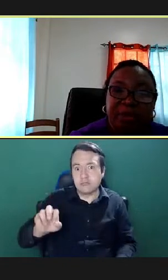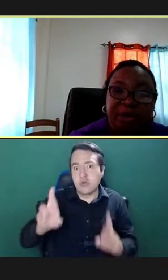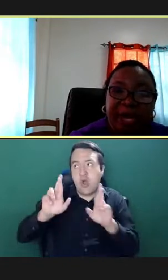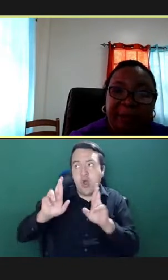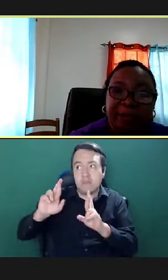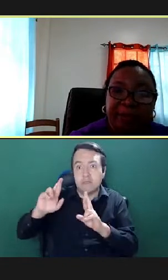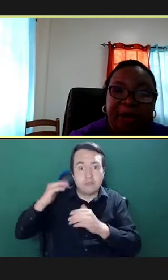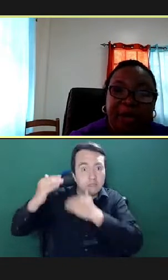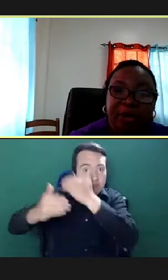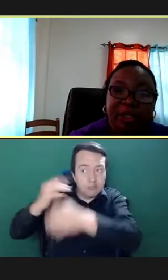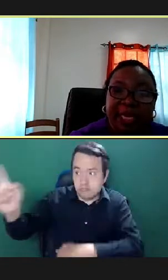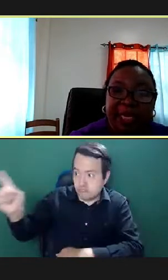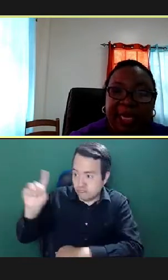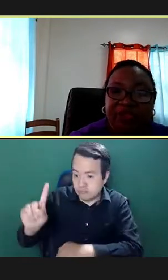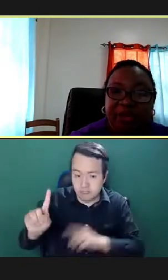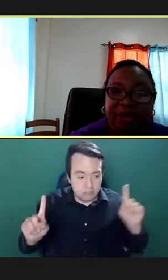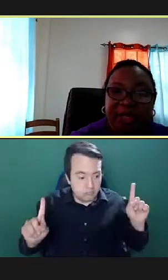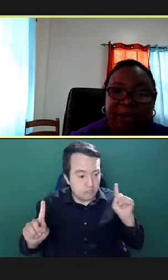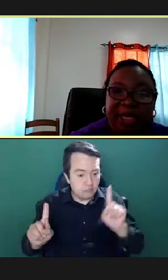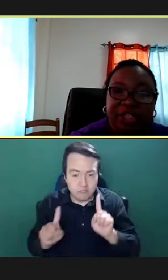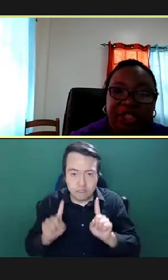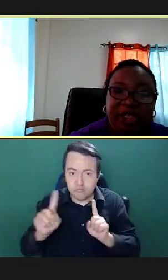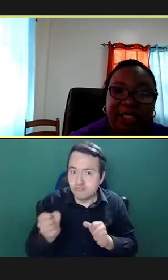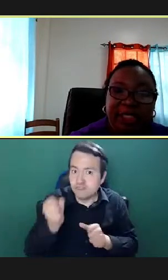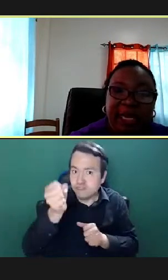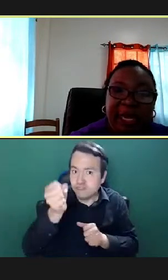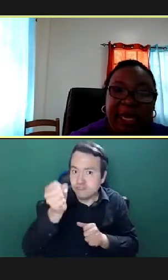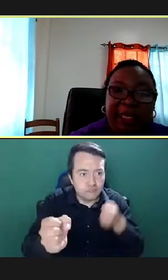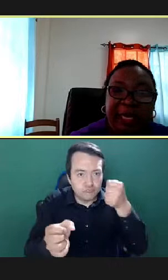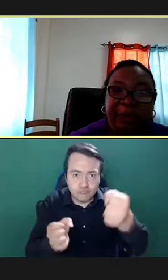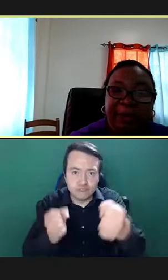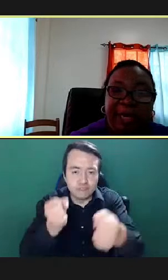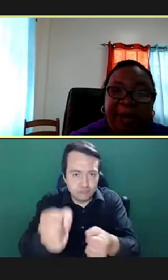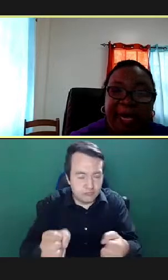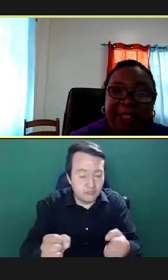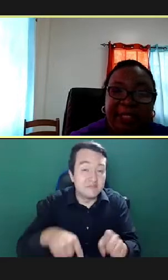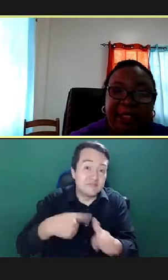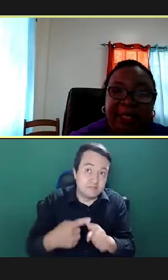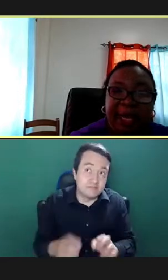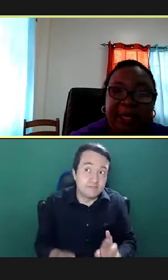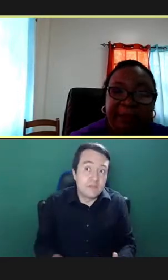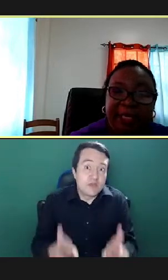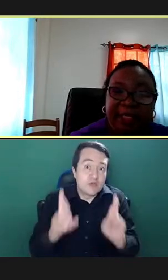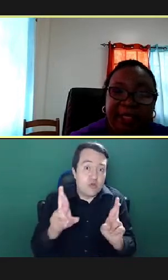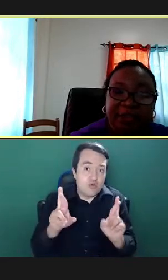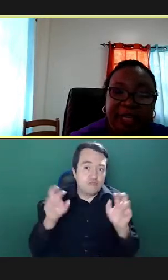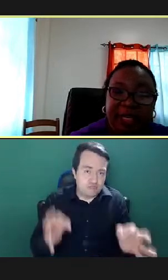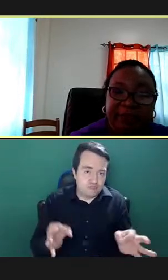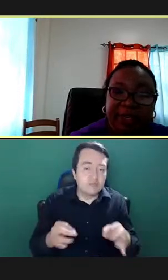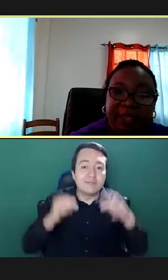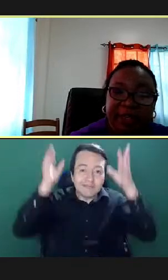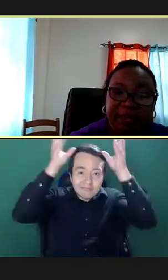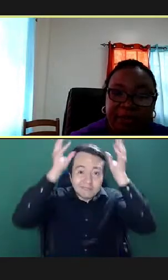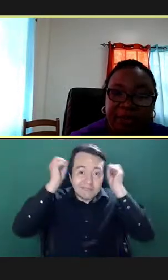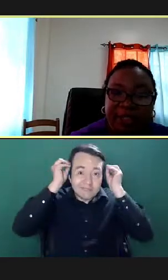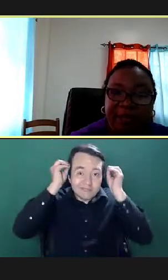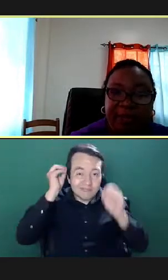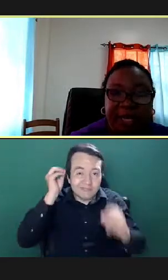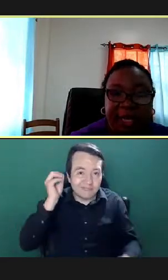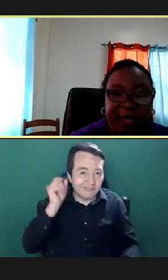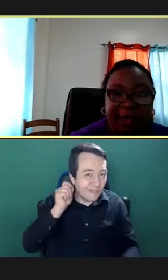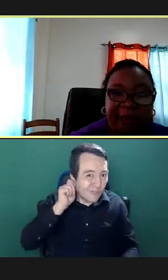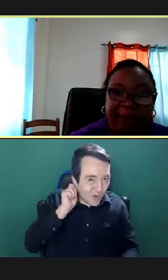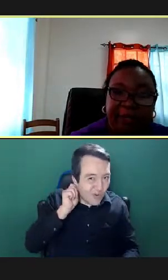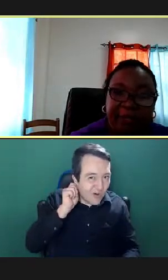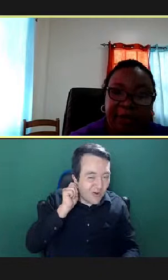practitioners program. There are no psychiatric nurse practitioners, and that will be a master's at a master's degree level at the University